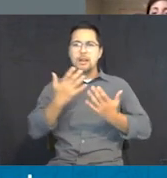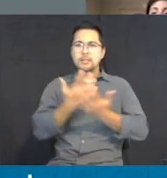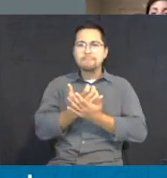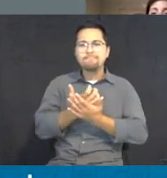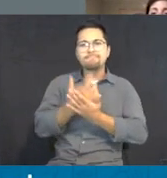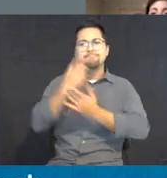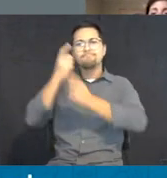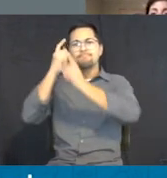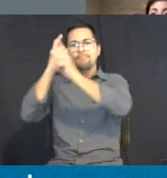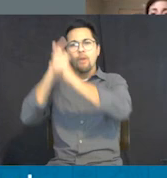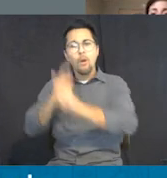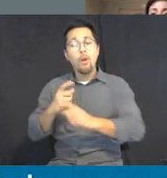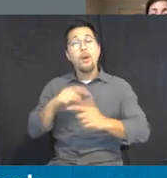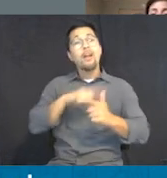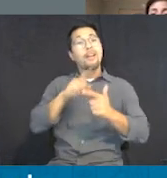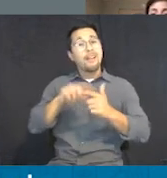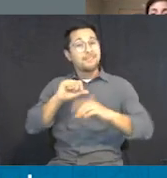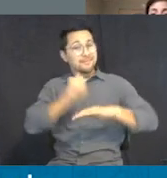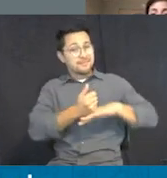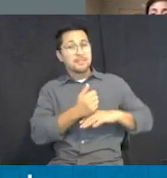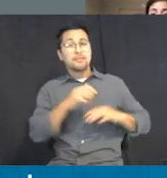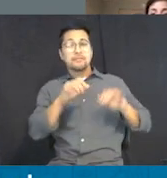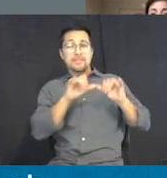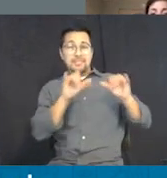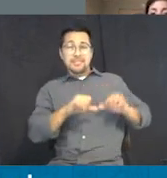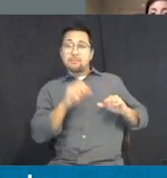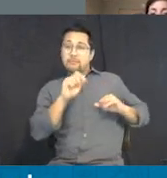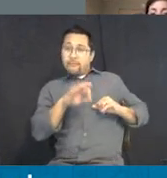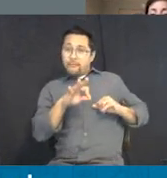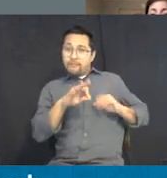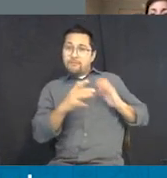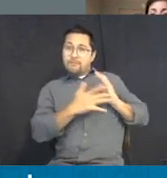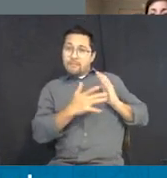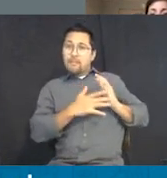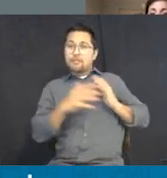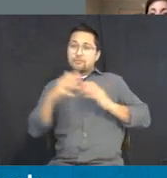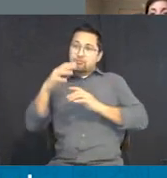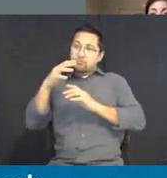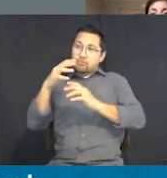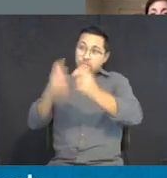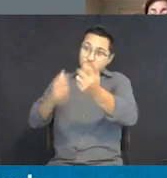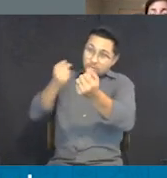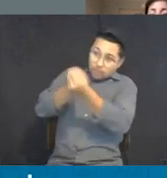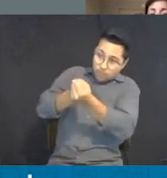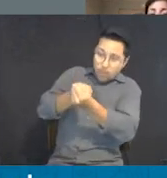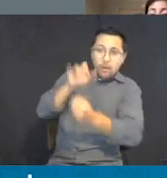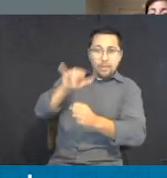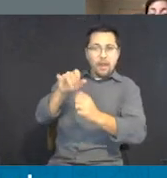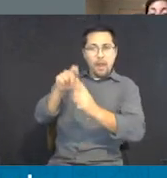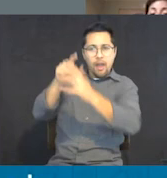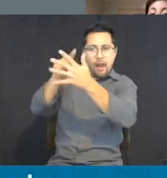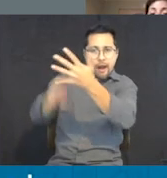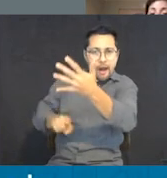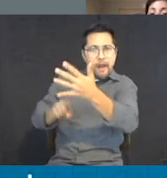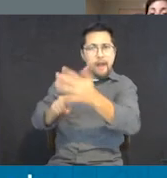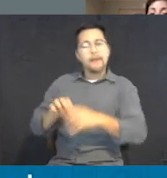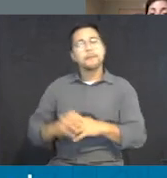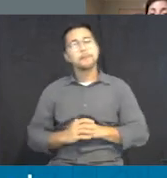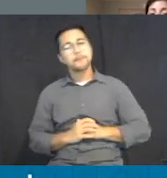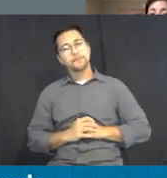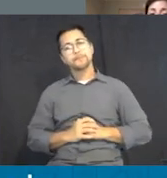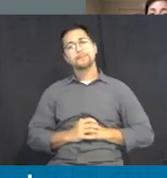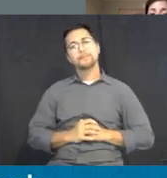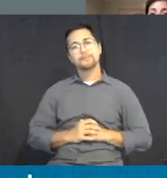I think it's important, especially when we talk about technology, there's always that fear of replacing humans or replacing